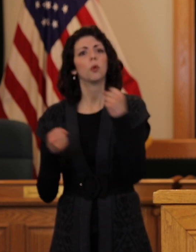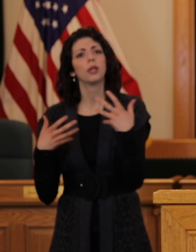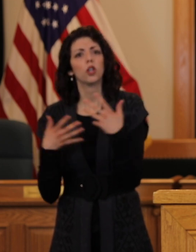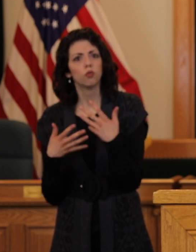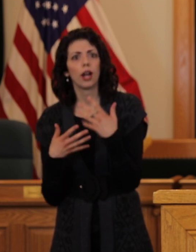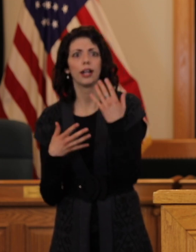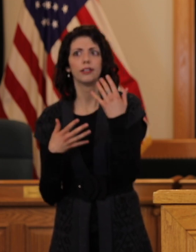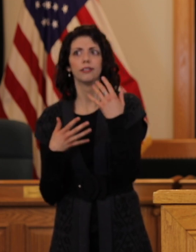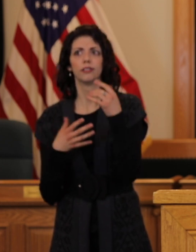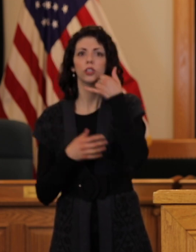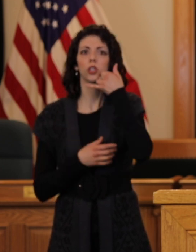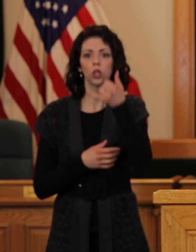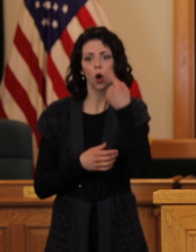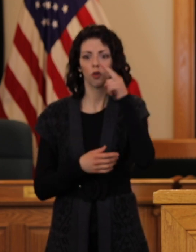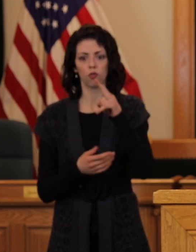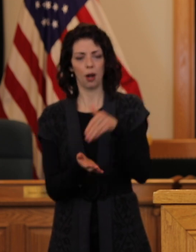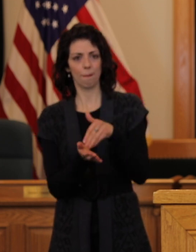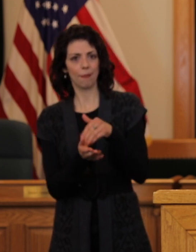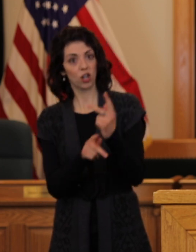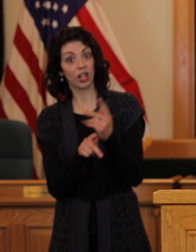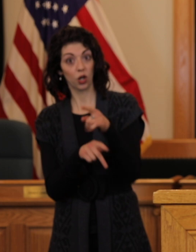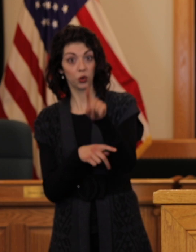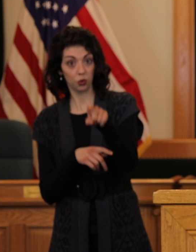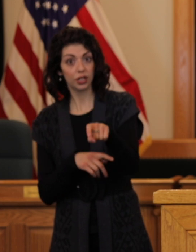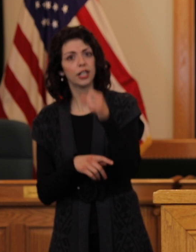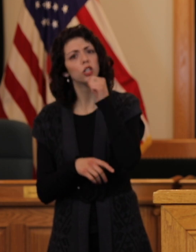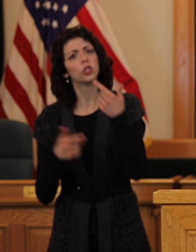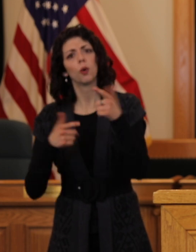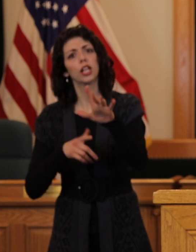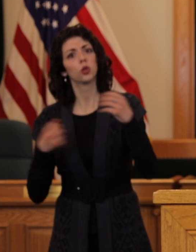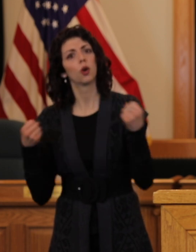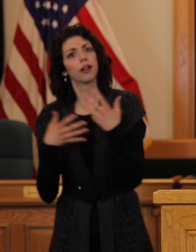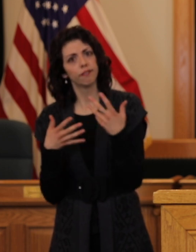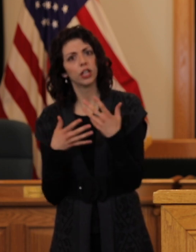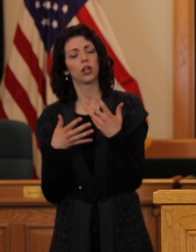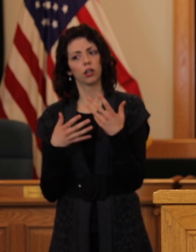you need, and don't let your fear of this virus get in the way of your health.